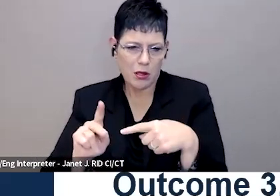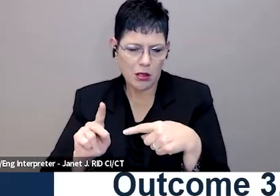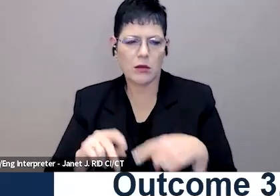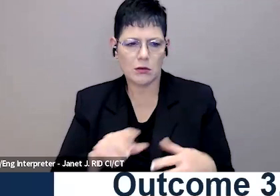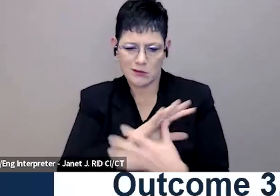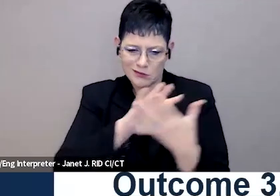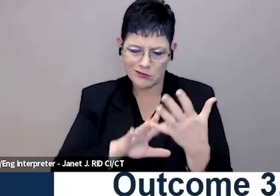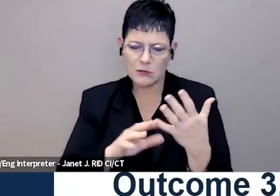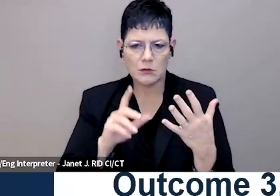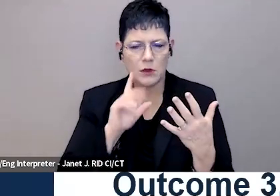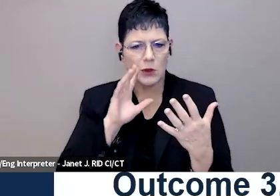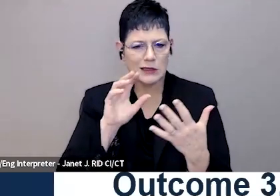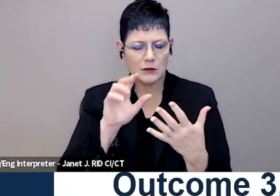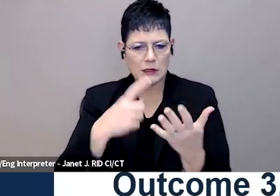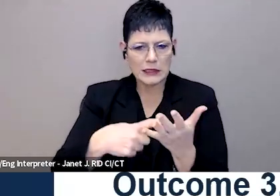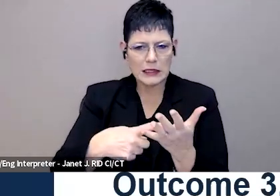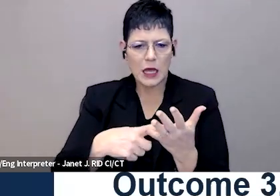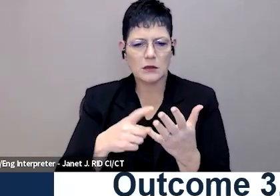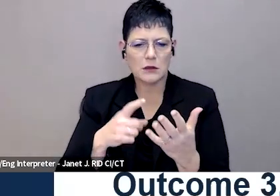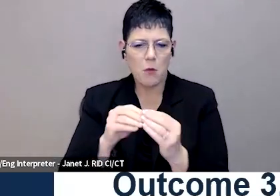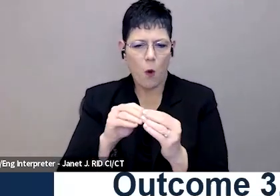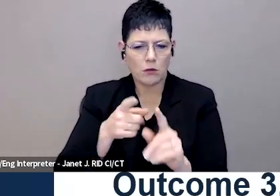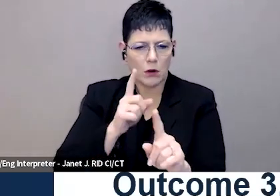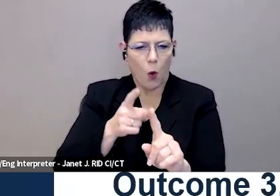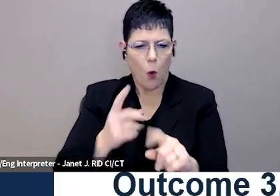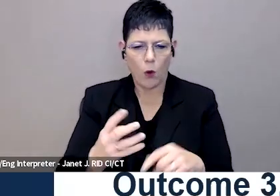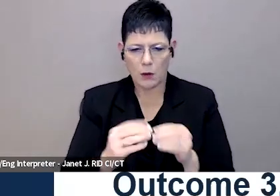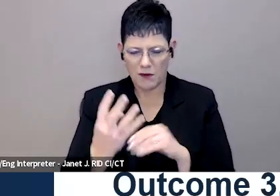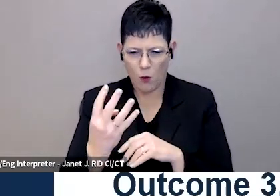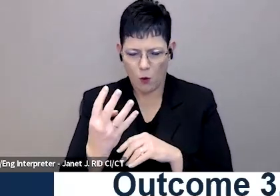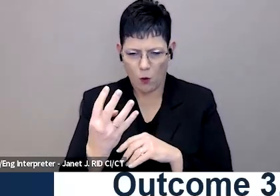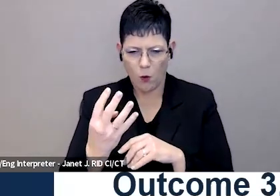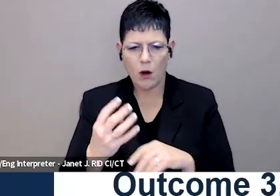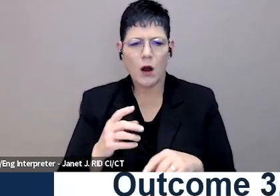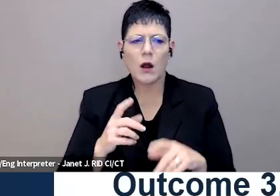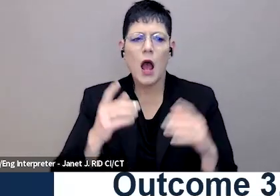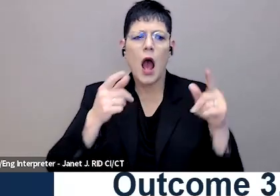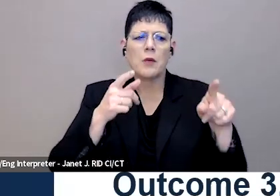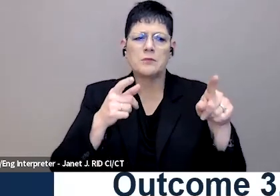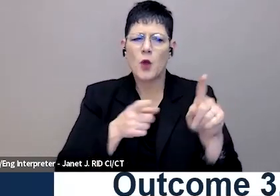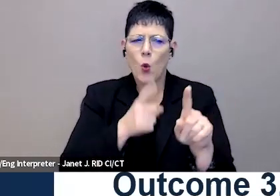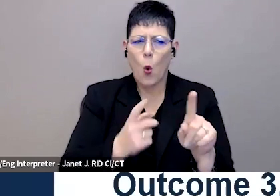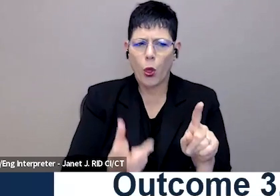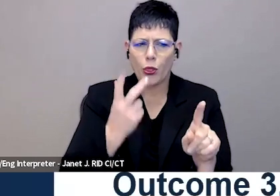talk a bit more under Goal 4 about it, but under Goal 3, under